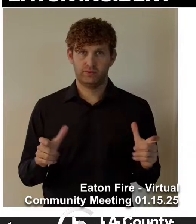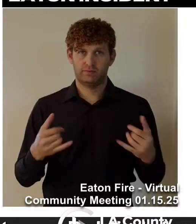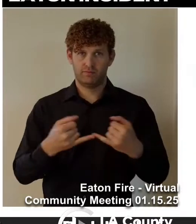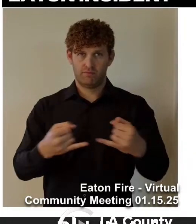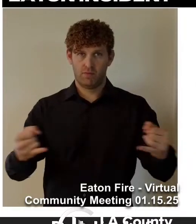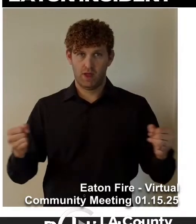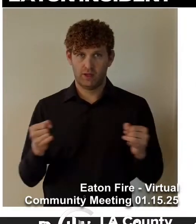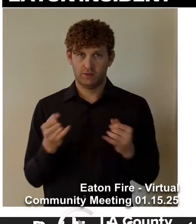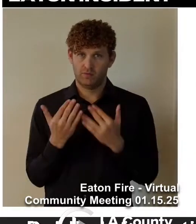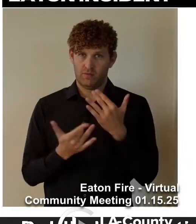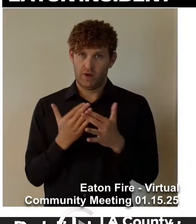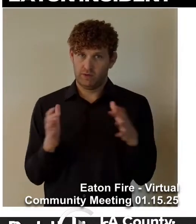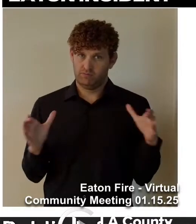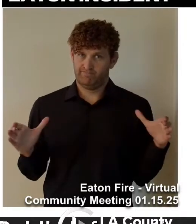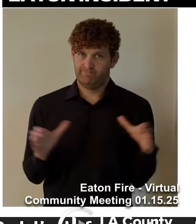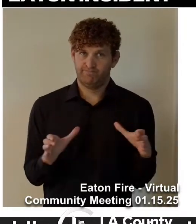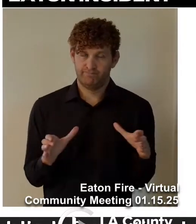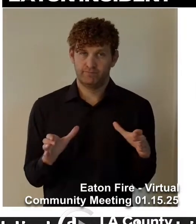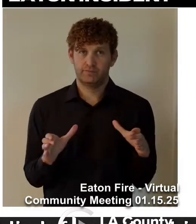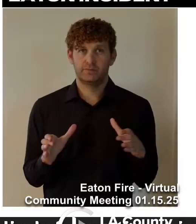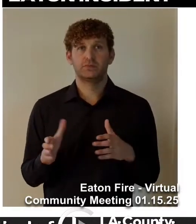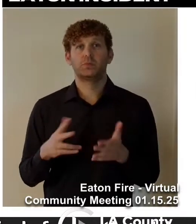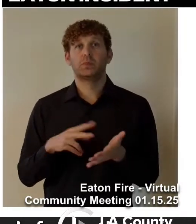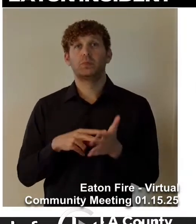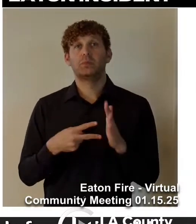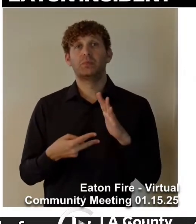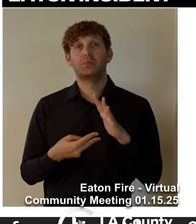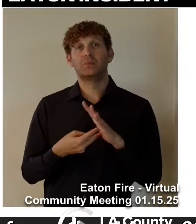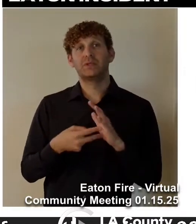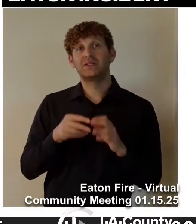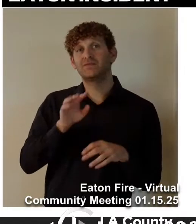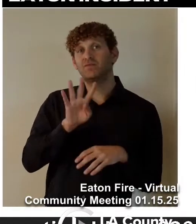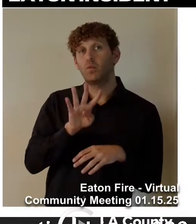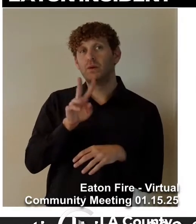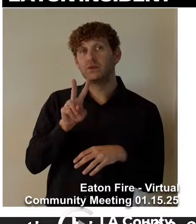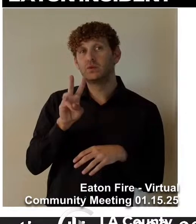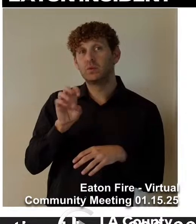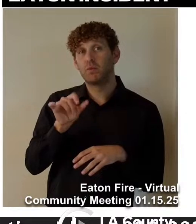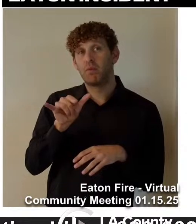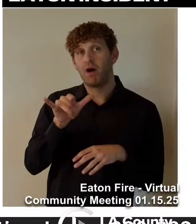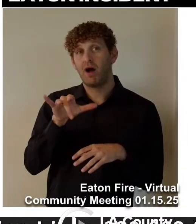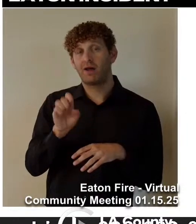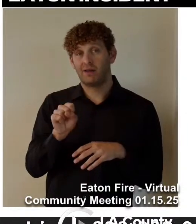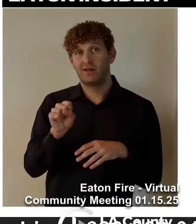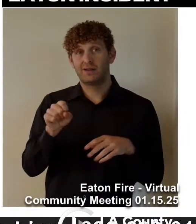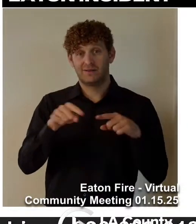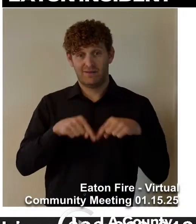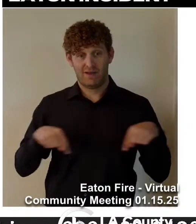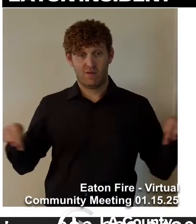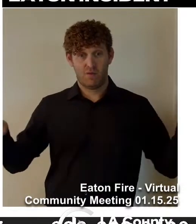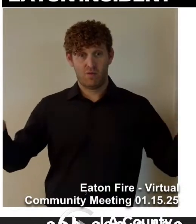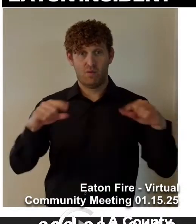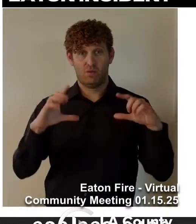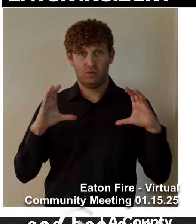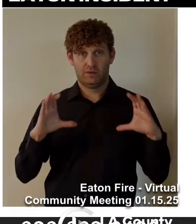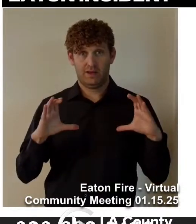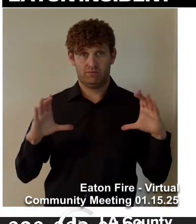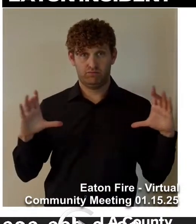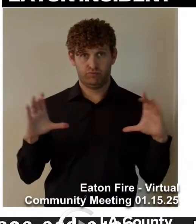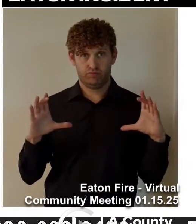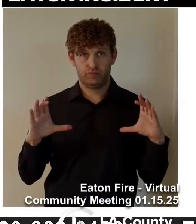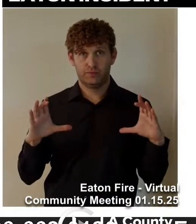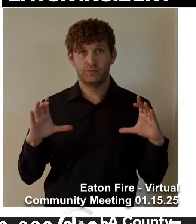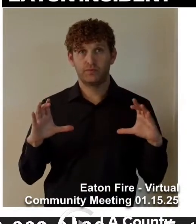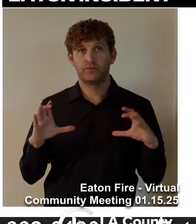does that mean? That means that we've completed 42 miles of line so far. 29 miles of that is dozer line,